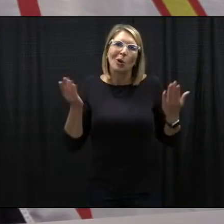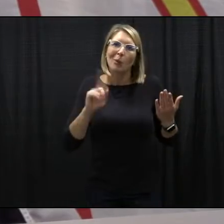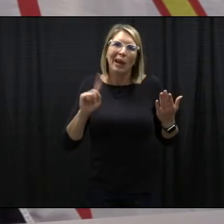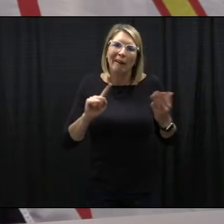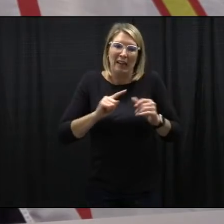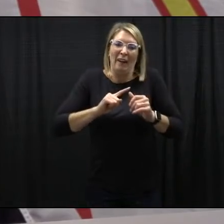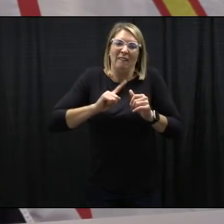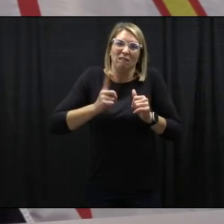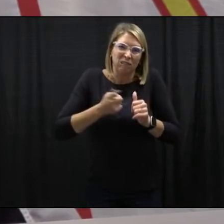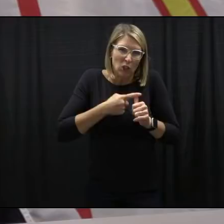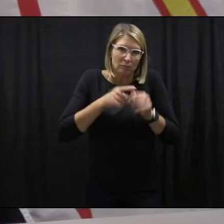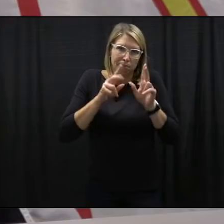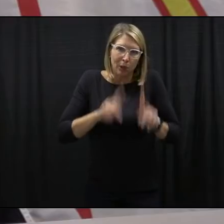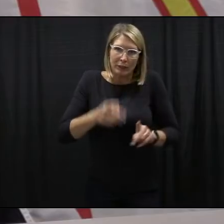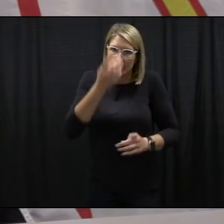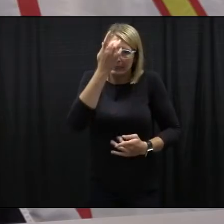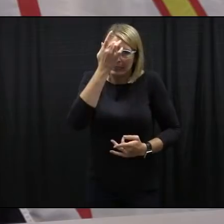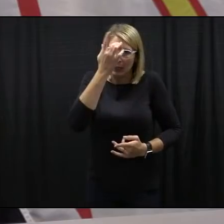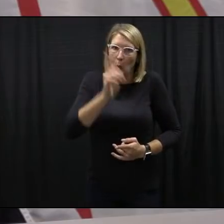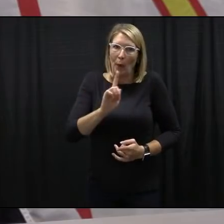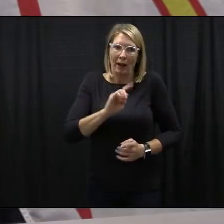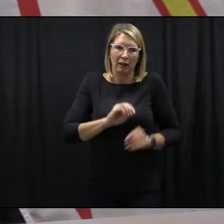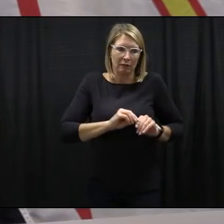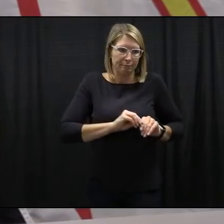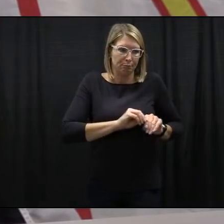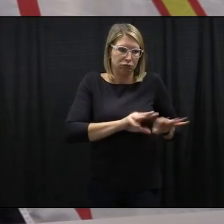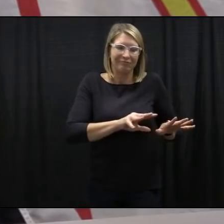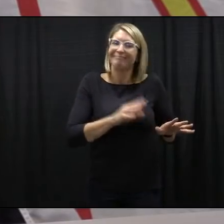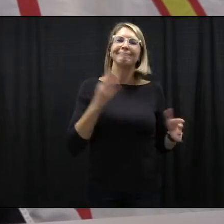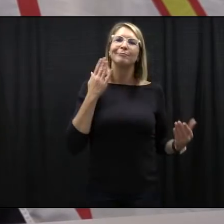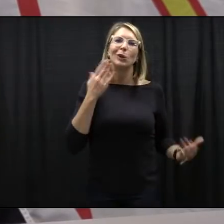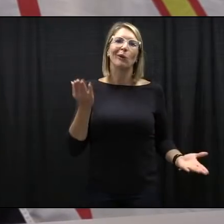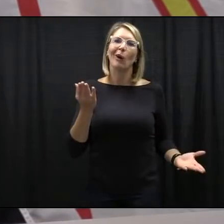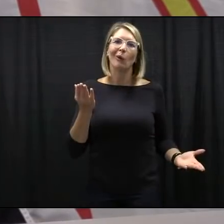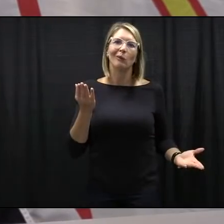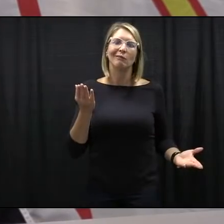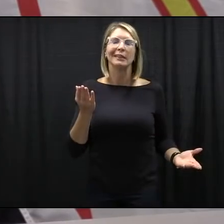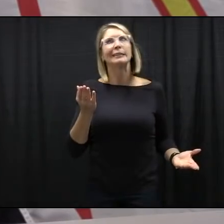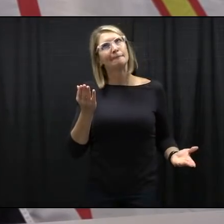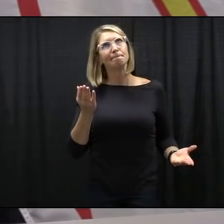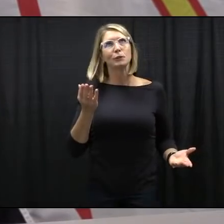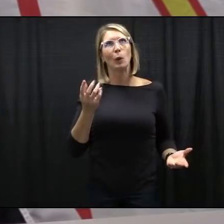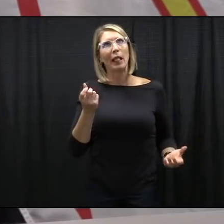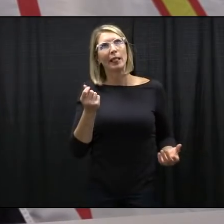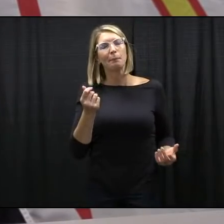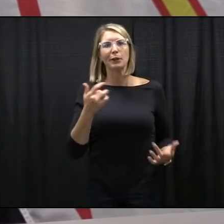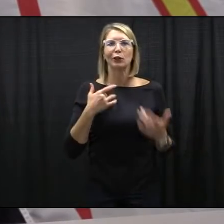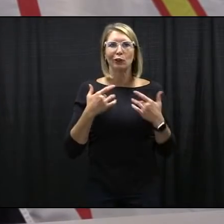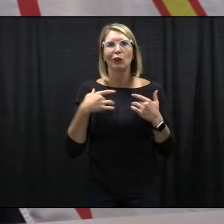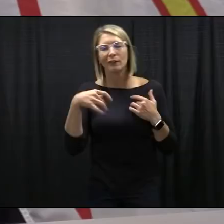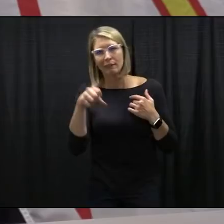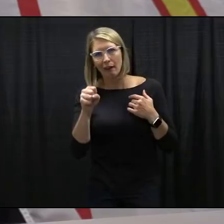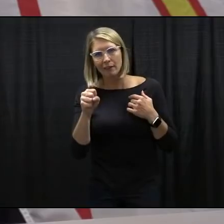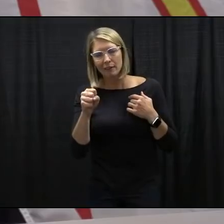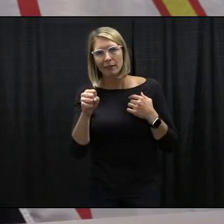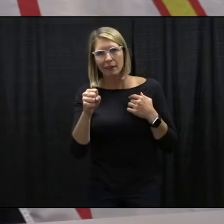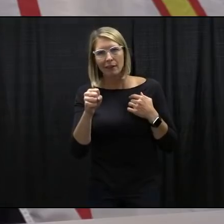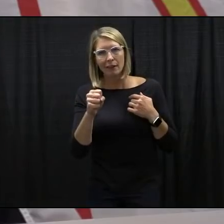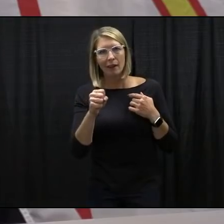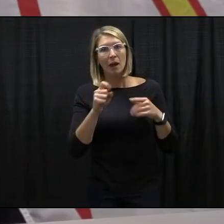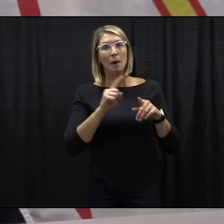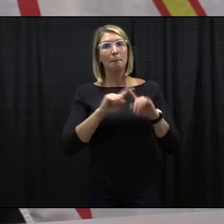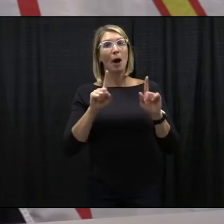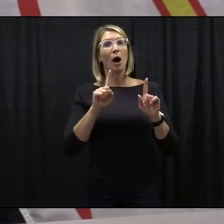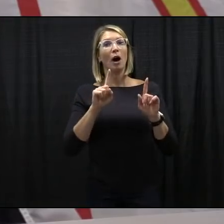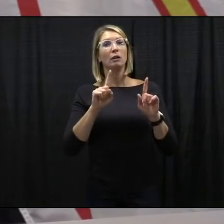think public health has gotten a handle on who the contacts are, and they certainly reduce the